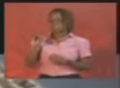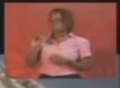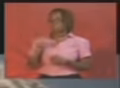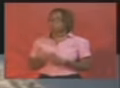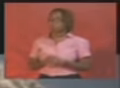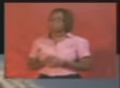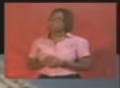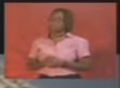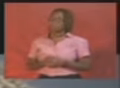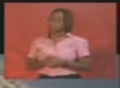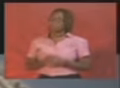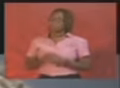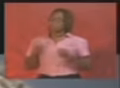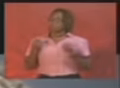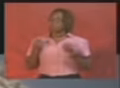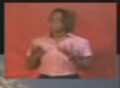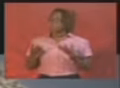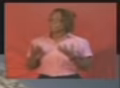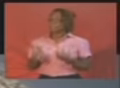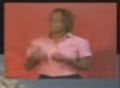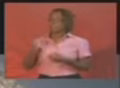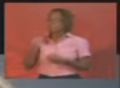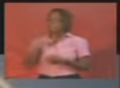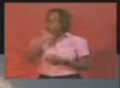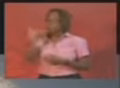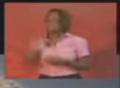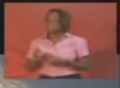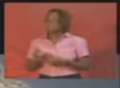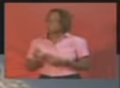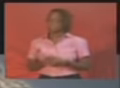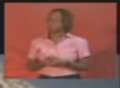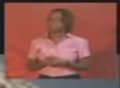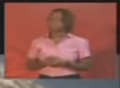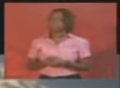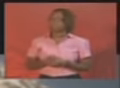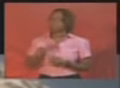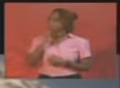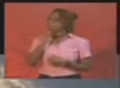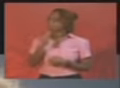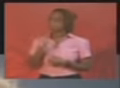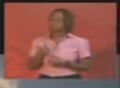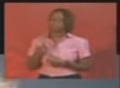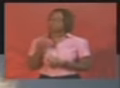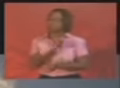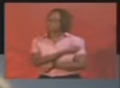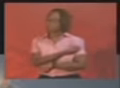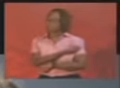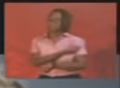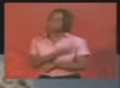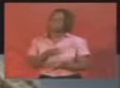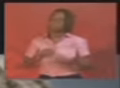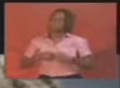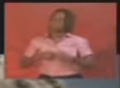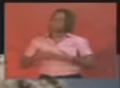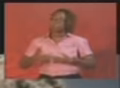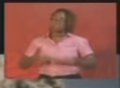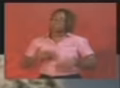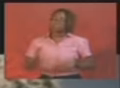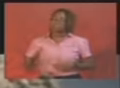population is not going to be vaccinated? In that children, pregnant women, persons with allergies are not going to